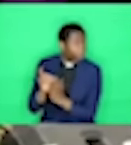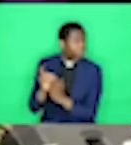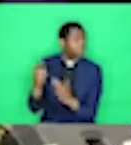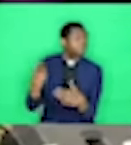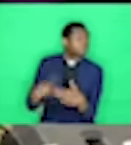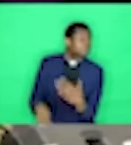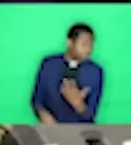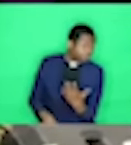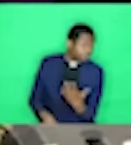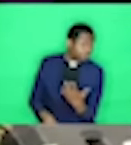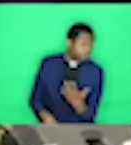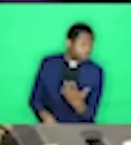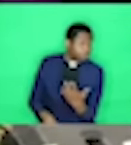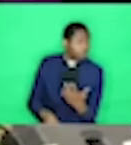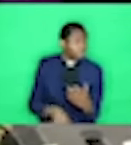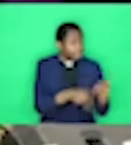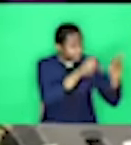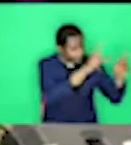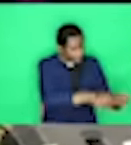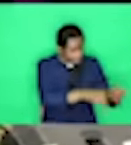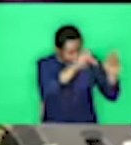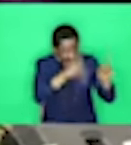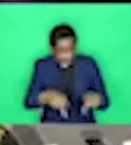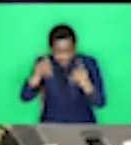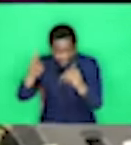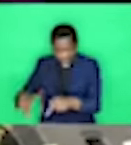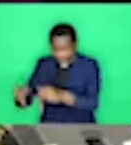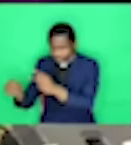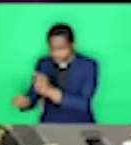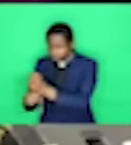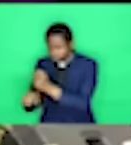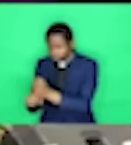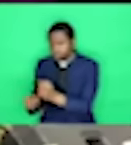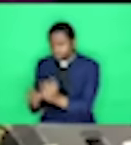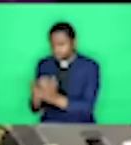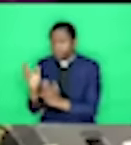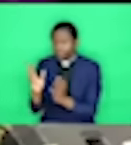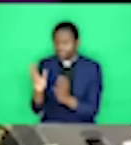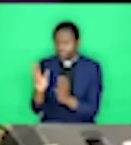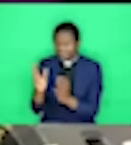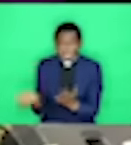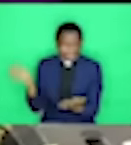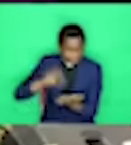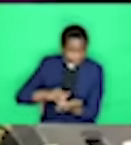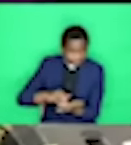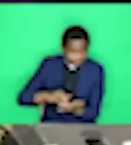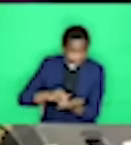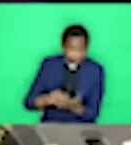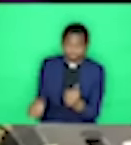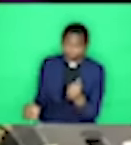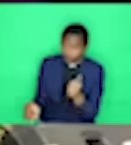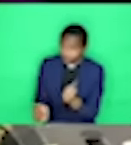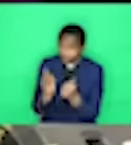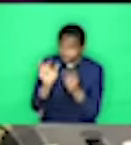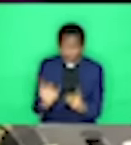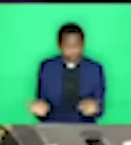board. Let me reiterate the point again. The most important factor